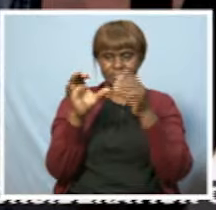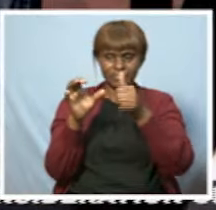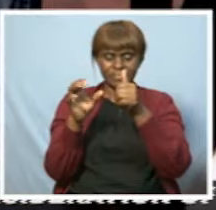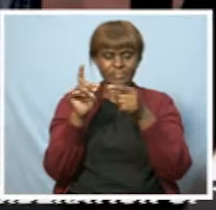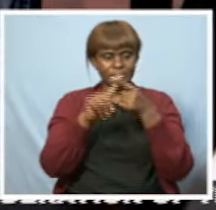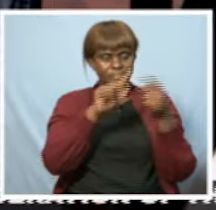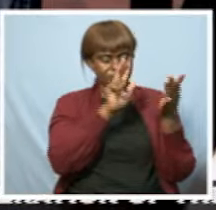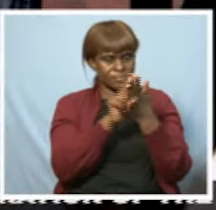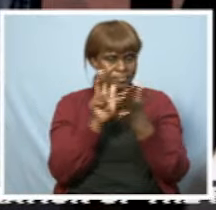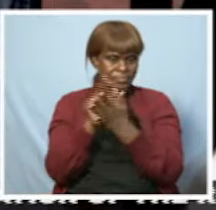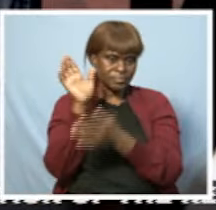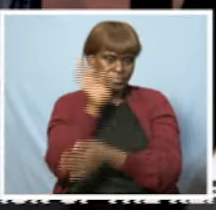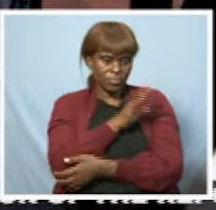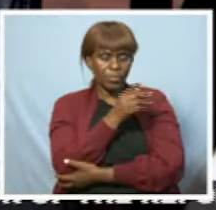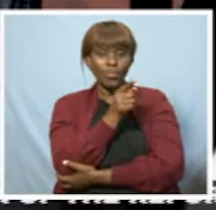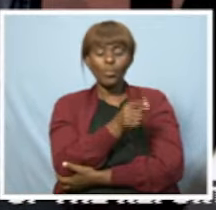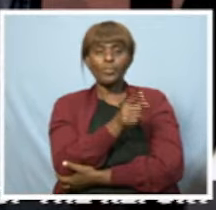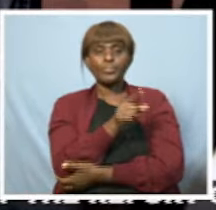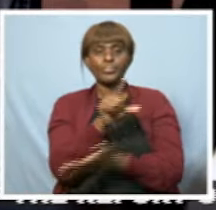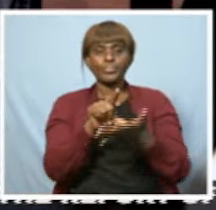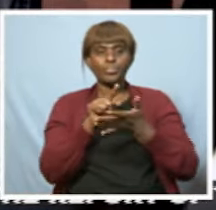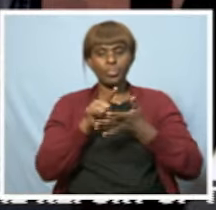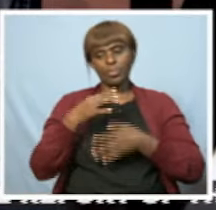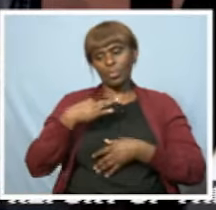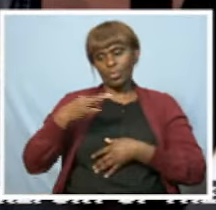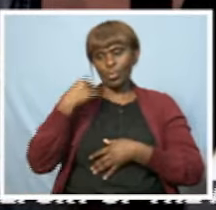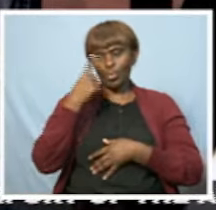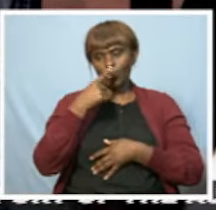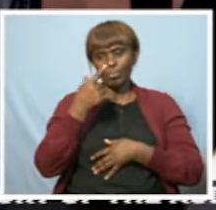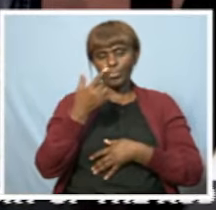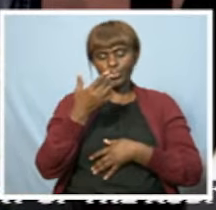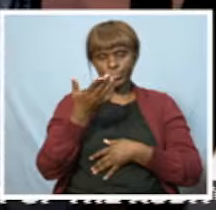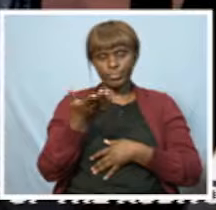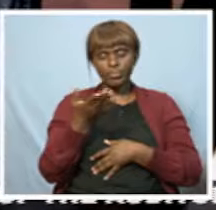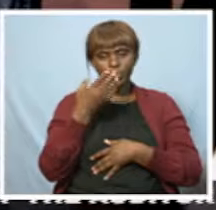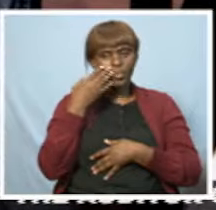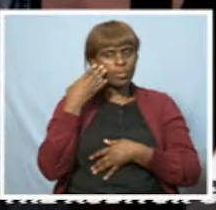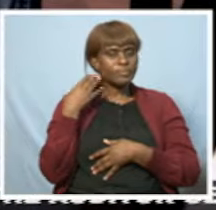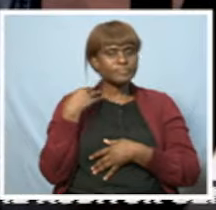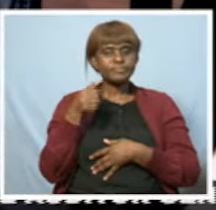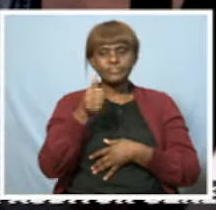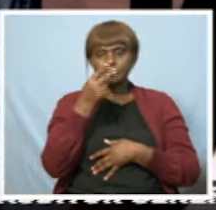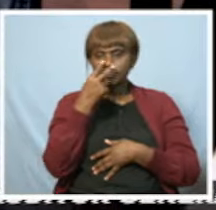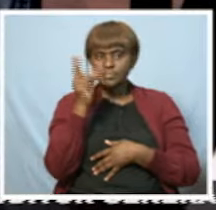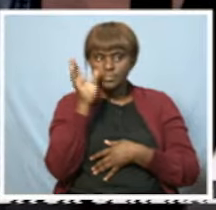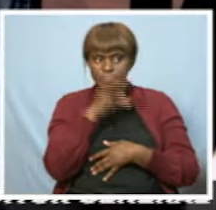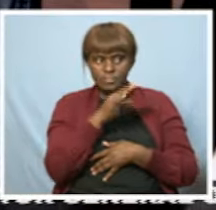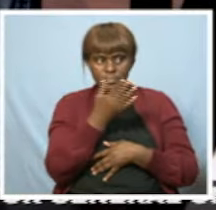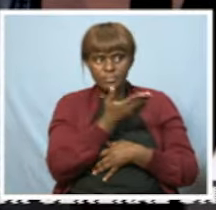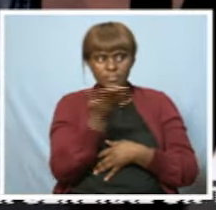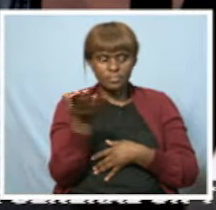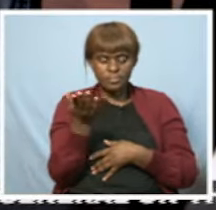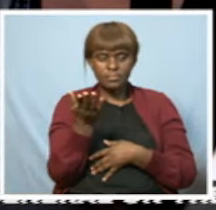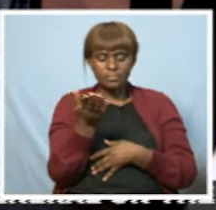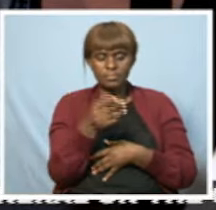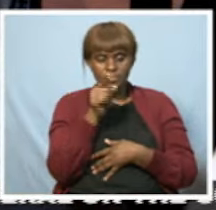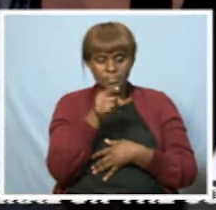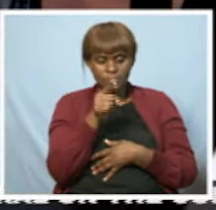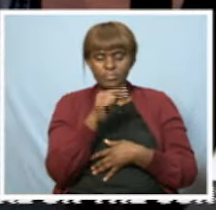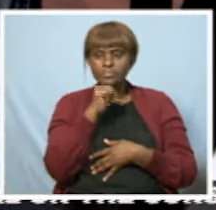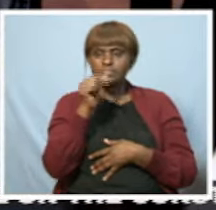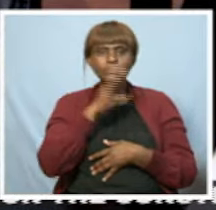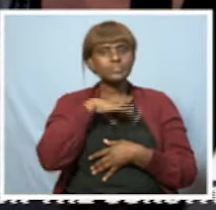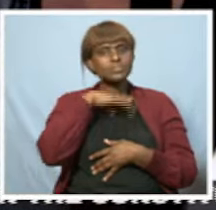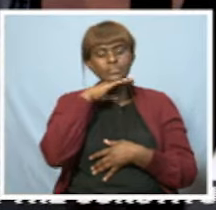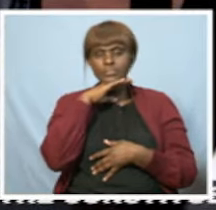to approve loan applicants that you saw that this couldn't